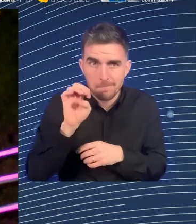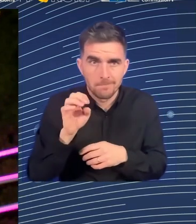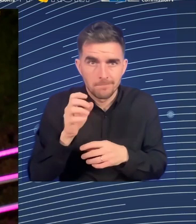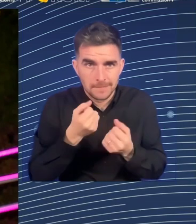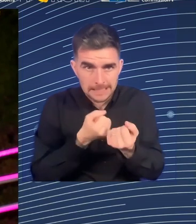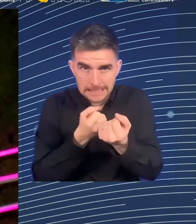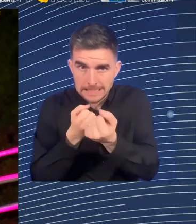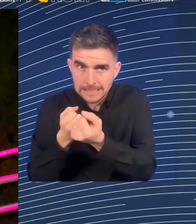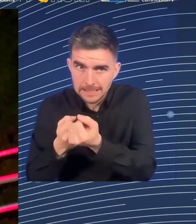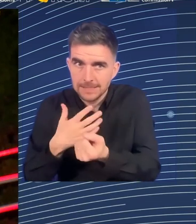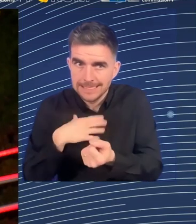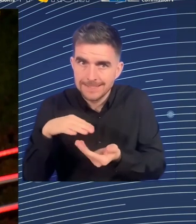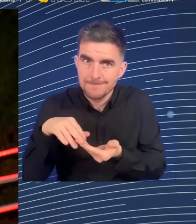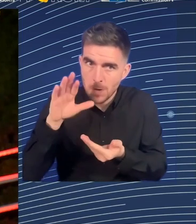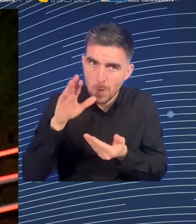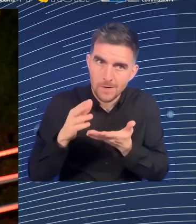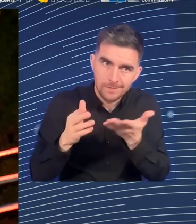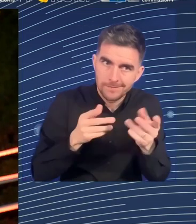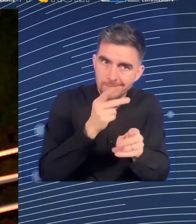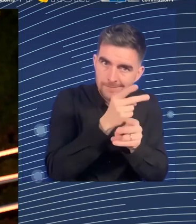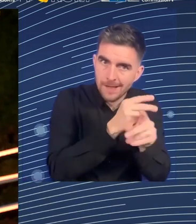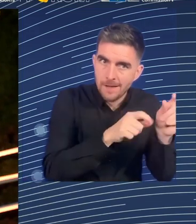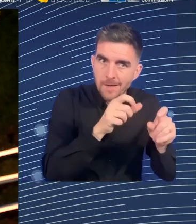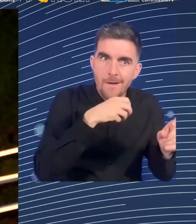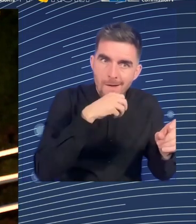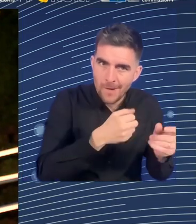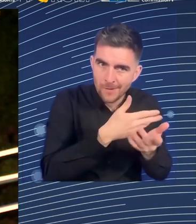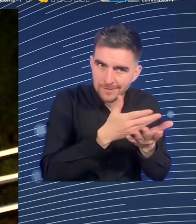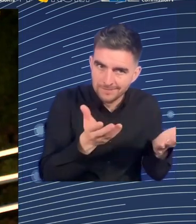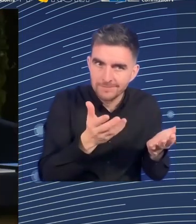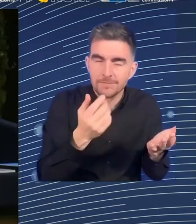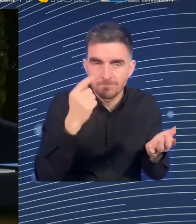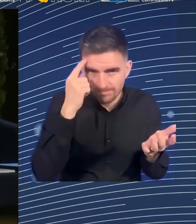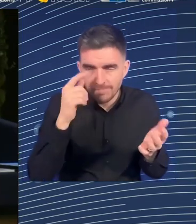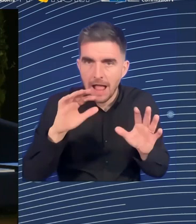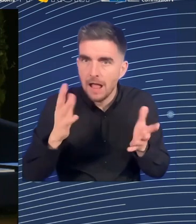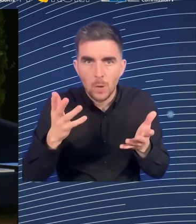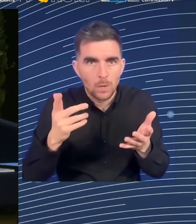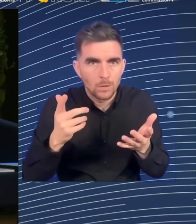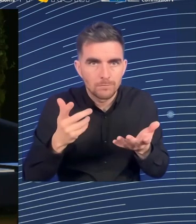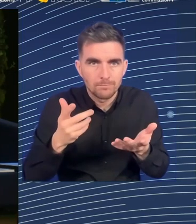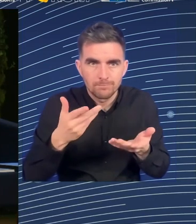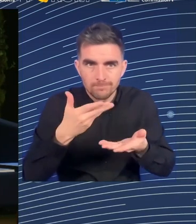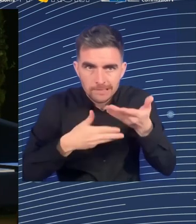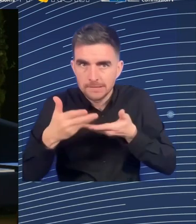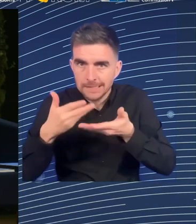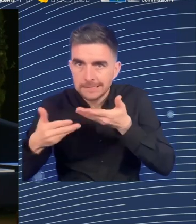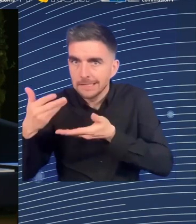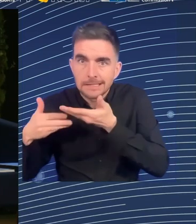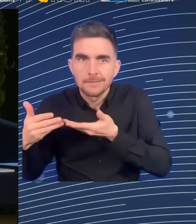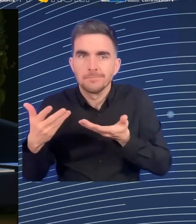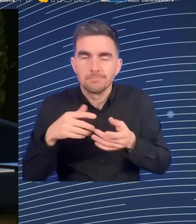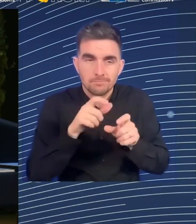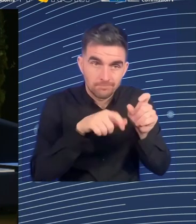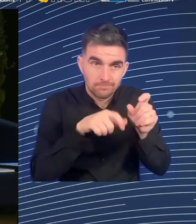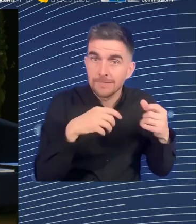to study. It's difficult. You need to convince people to take the studies. You need specific